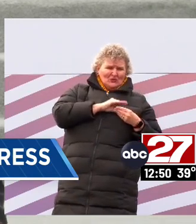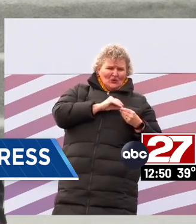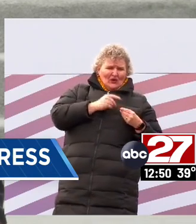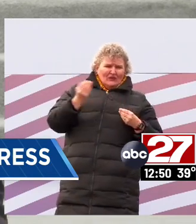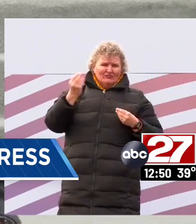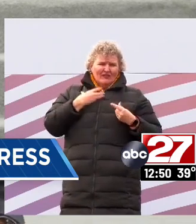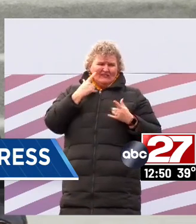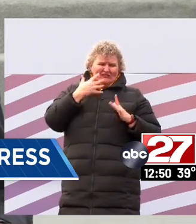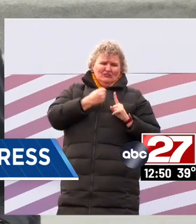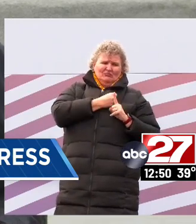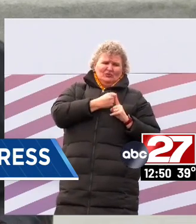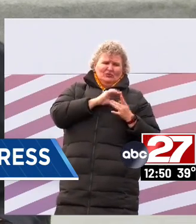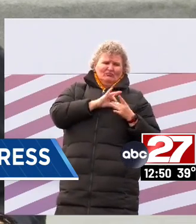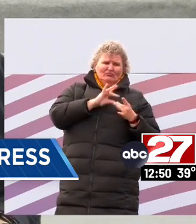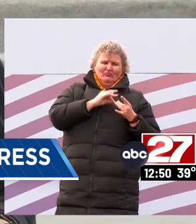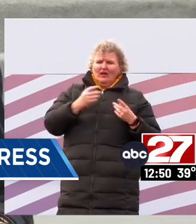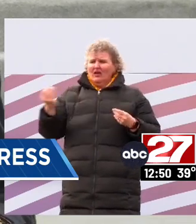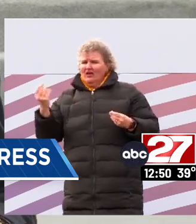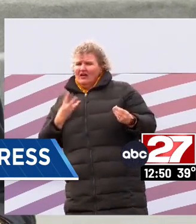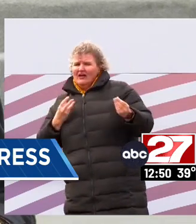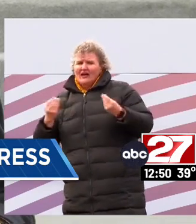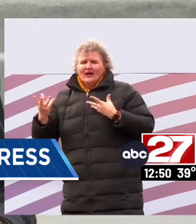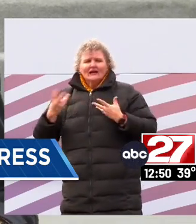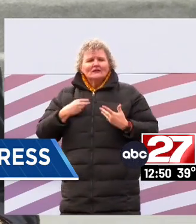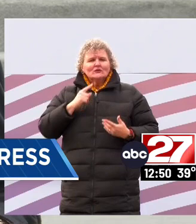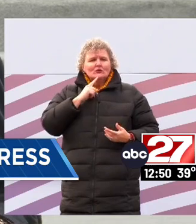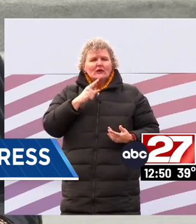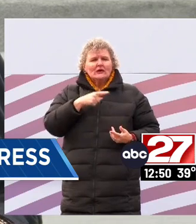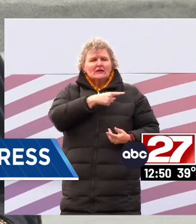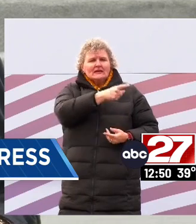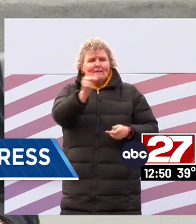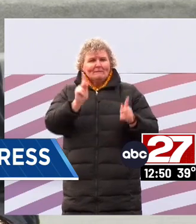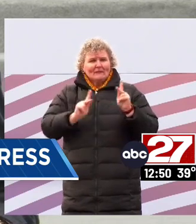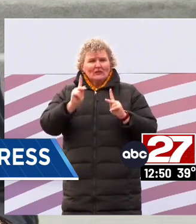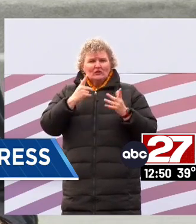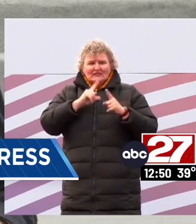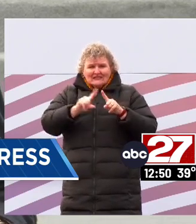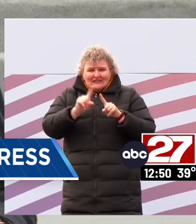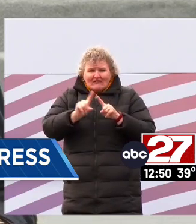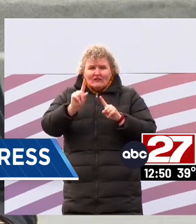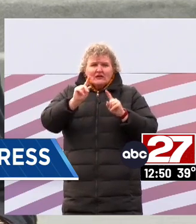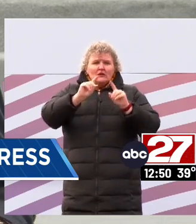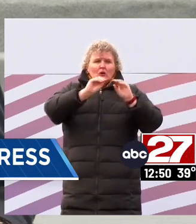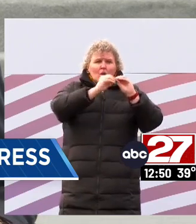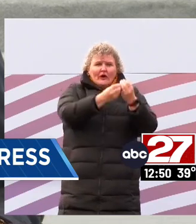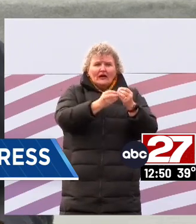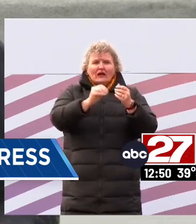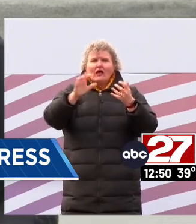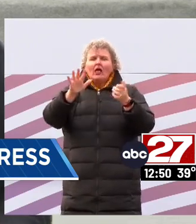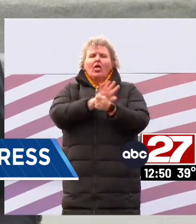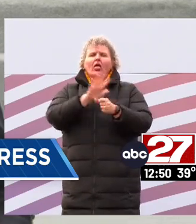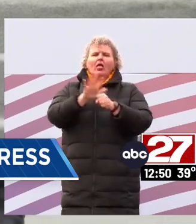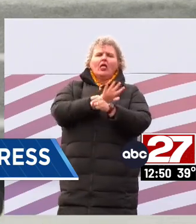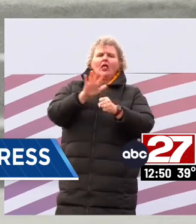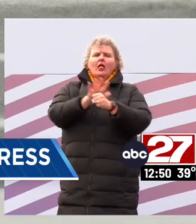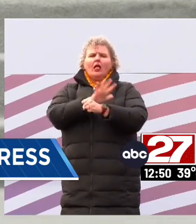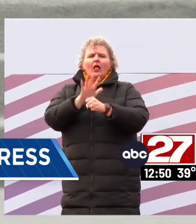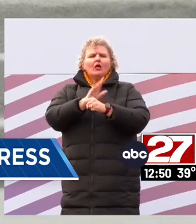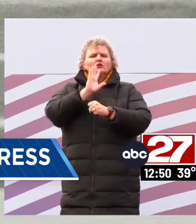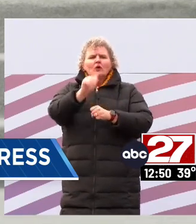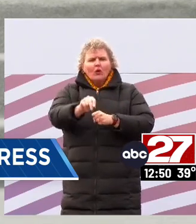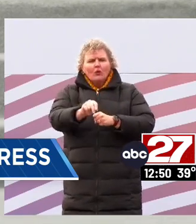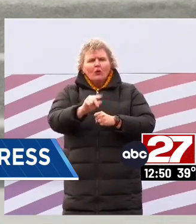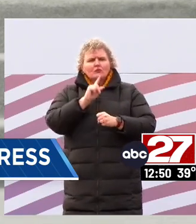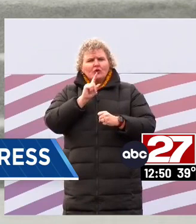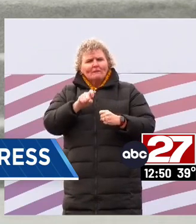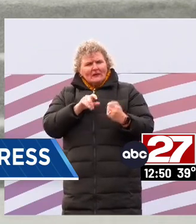the institutions that covered it up can be held accountable. Your stories and your